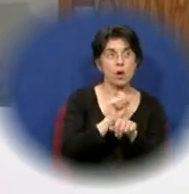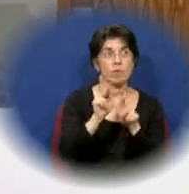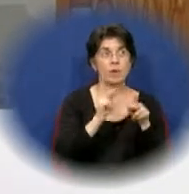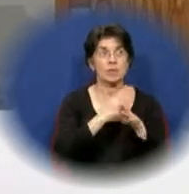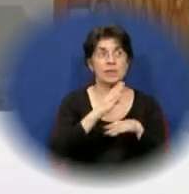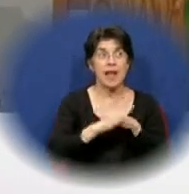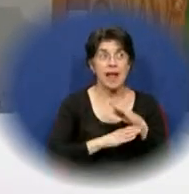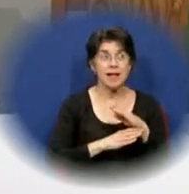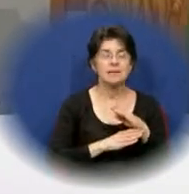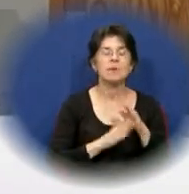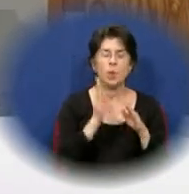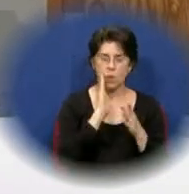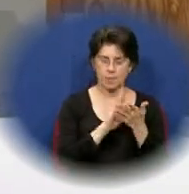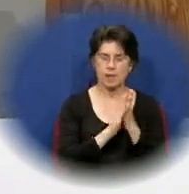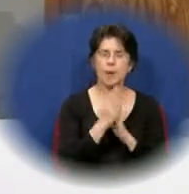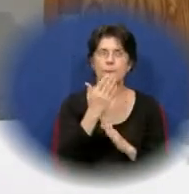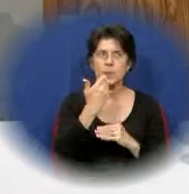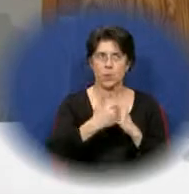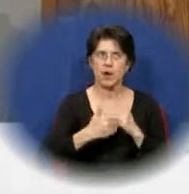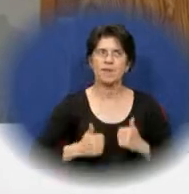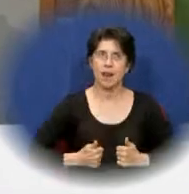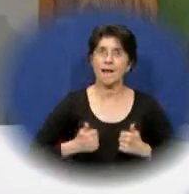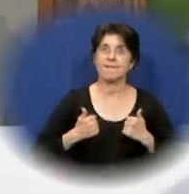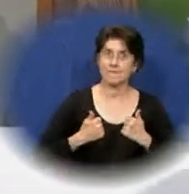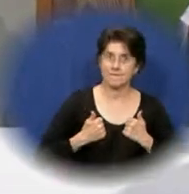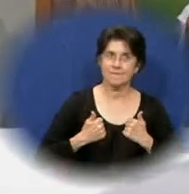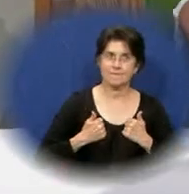bread of life. Blessed be God forever.